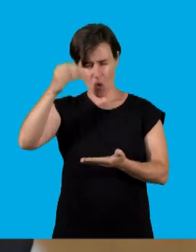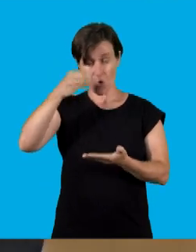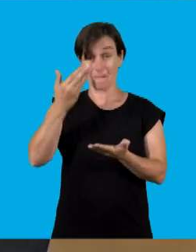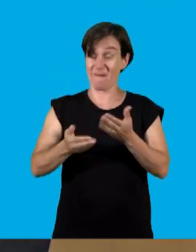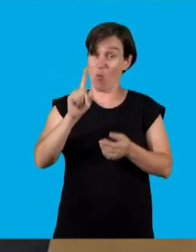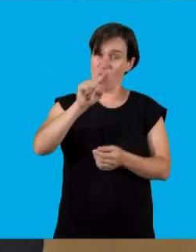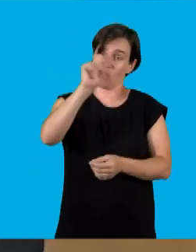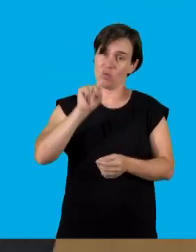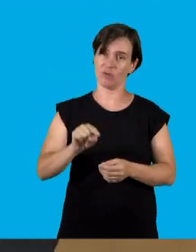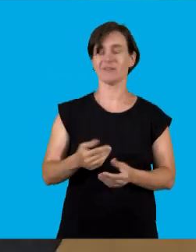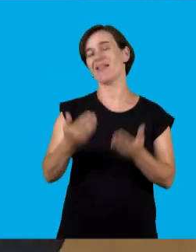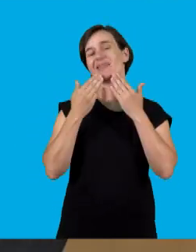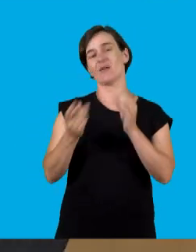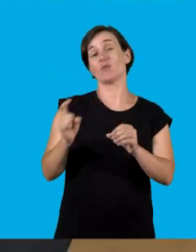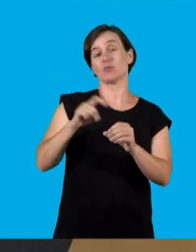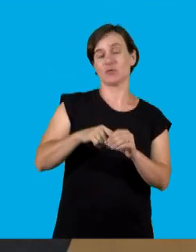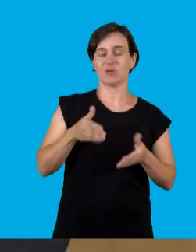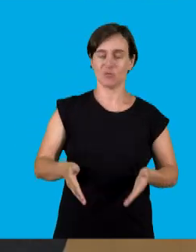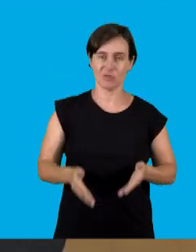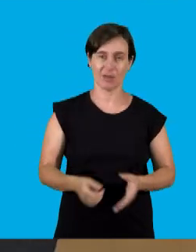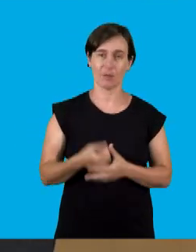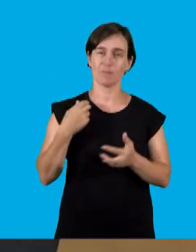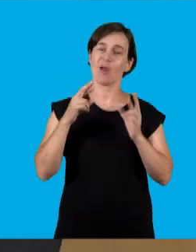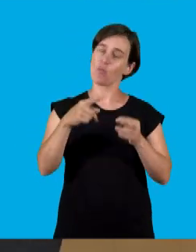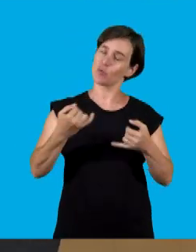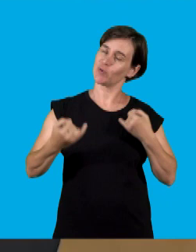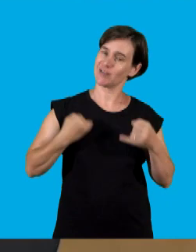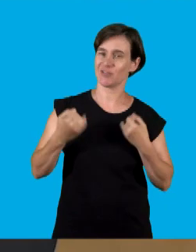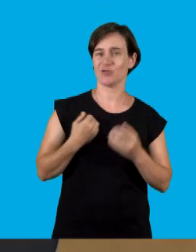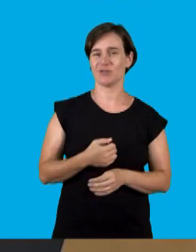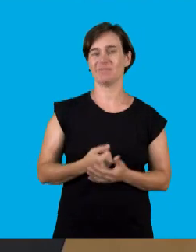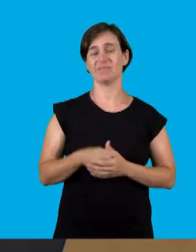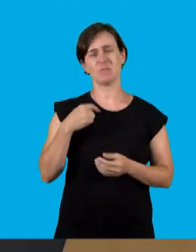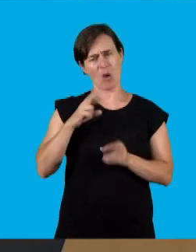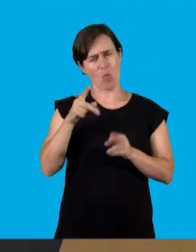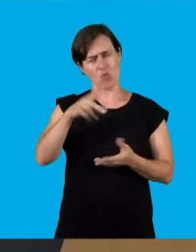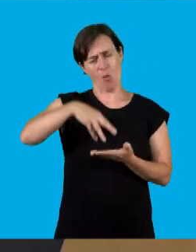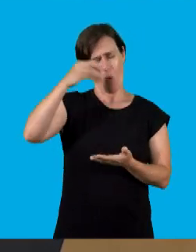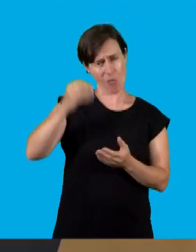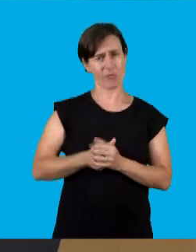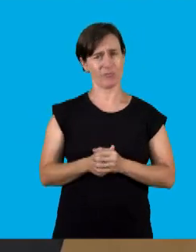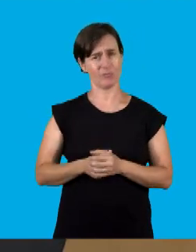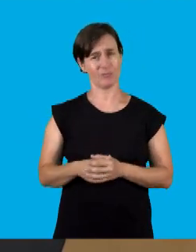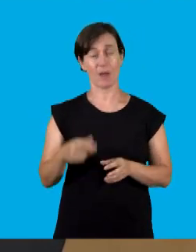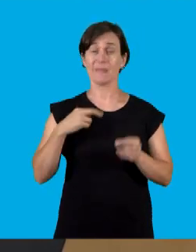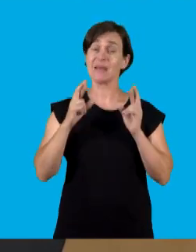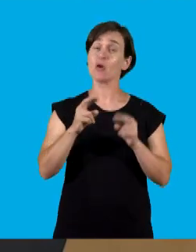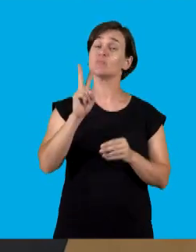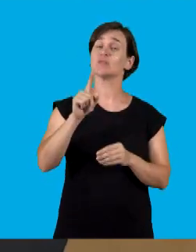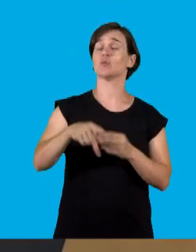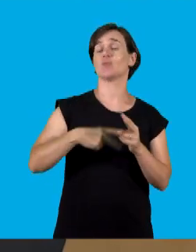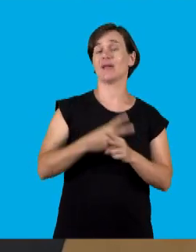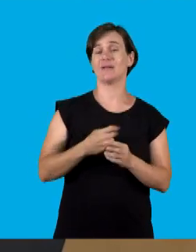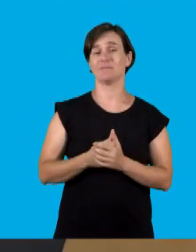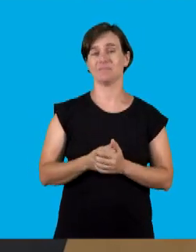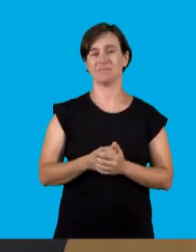into one sum. Thank you so much for joining me today. Hope you've enjoyed this lesson and that you've learned something. I hope also to see you